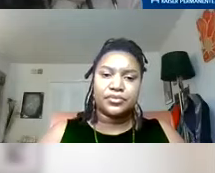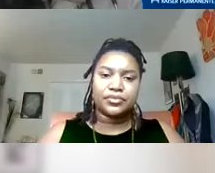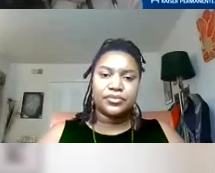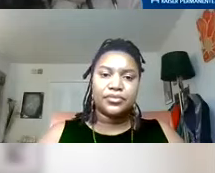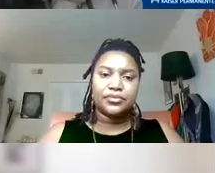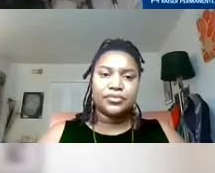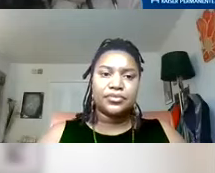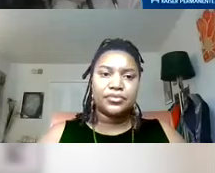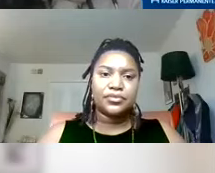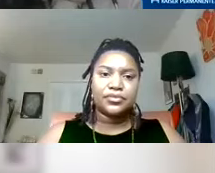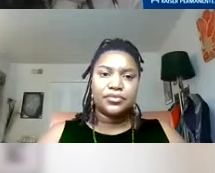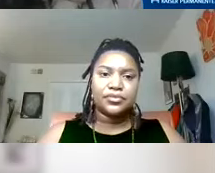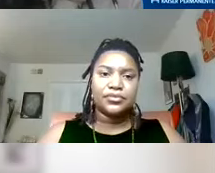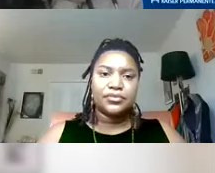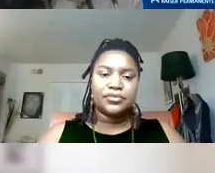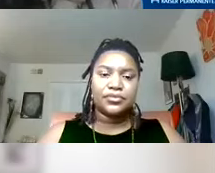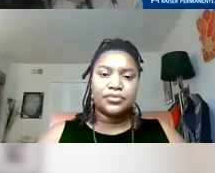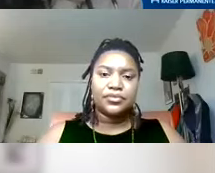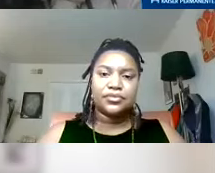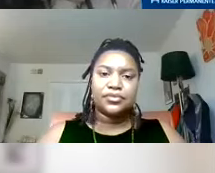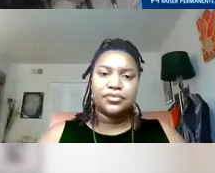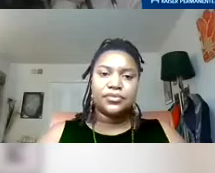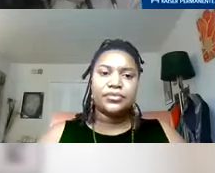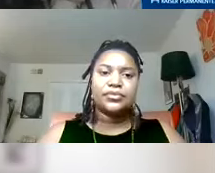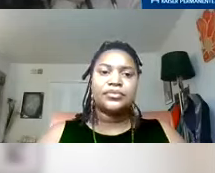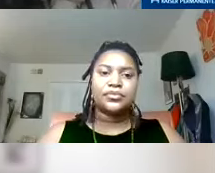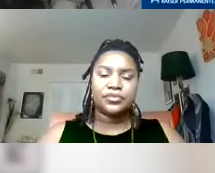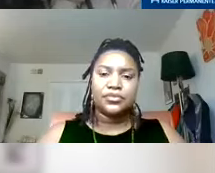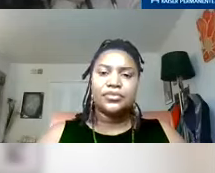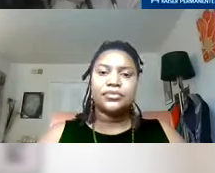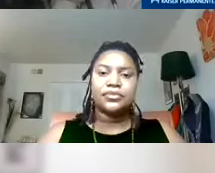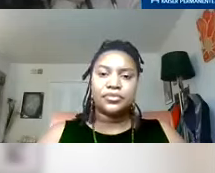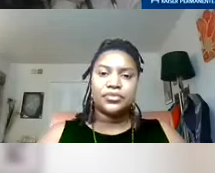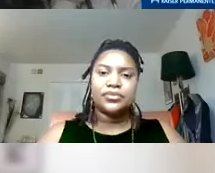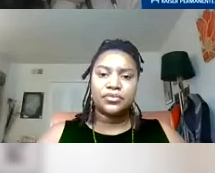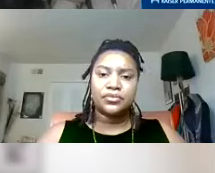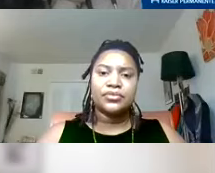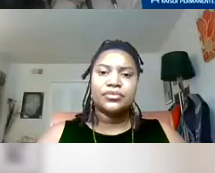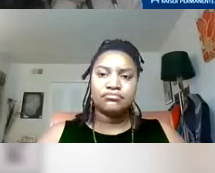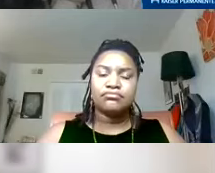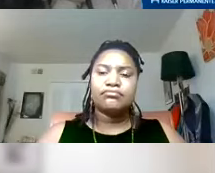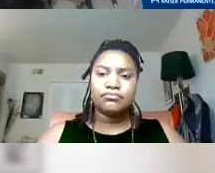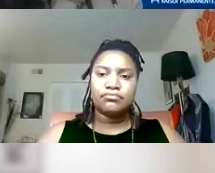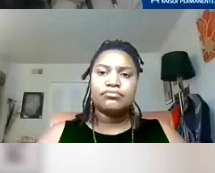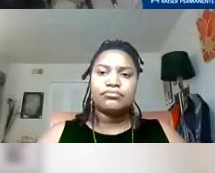public health and healthcare system, how that changes their risk, and helping them to make informed decisions.